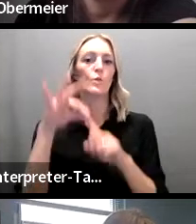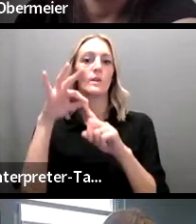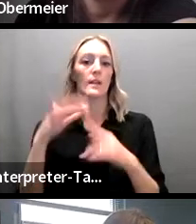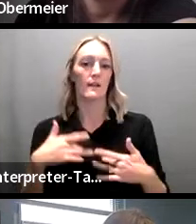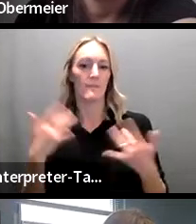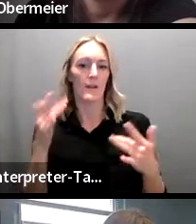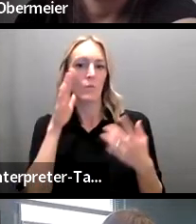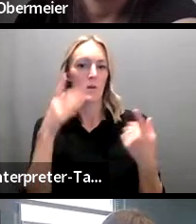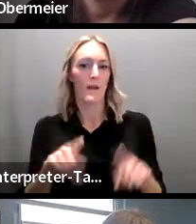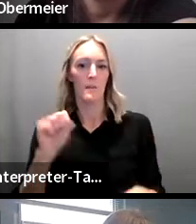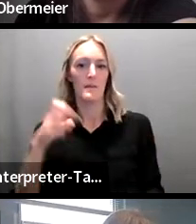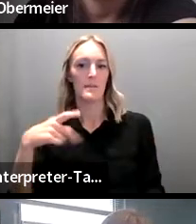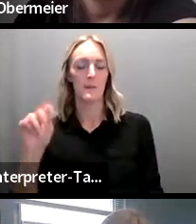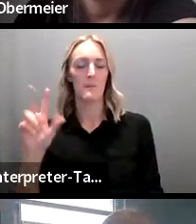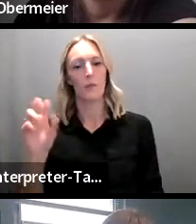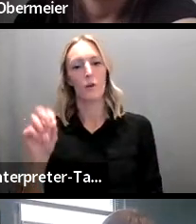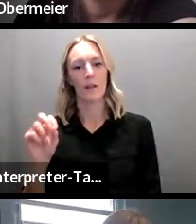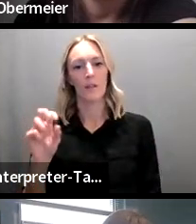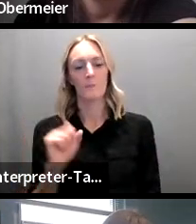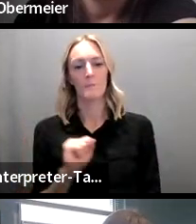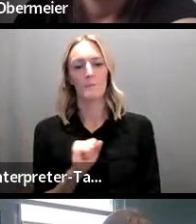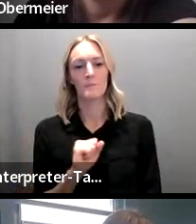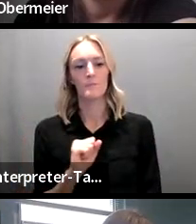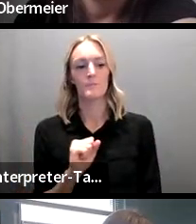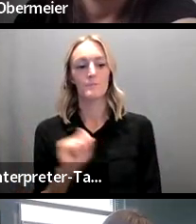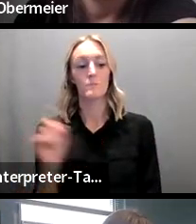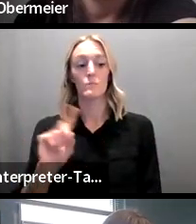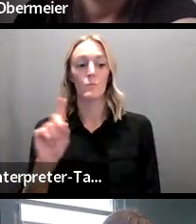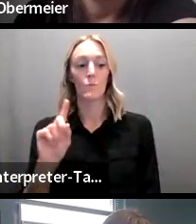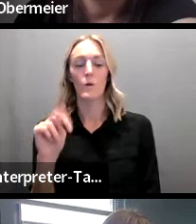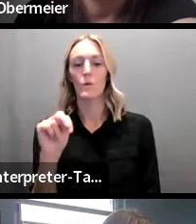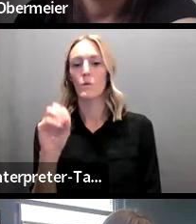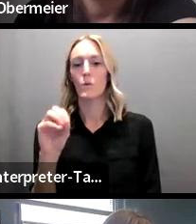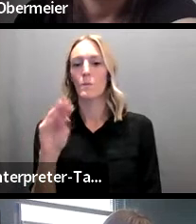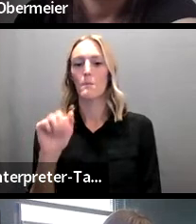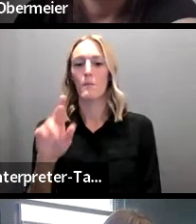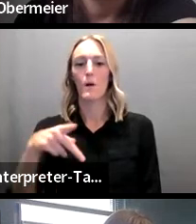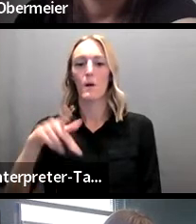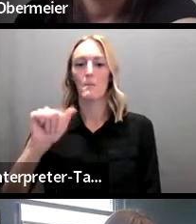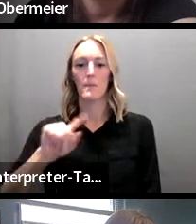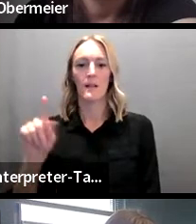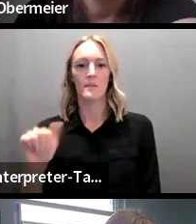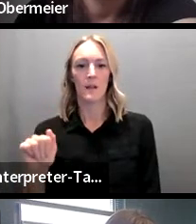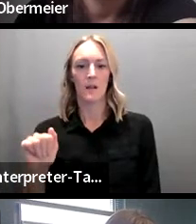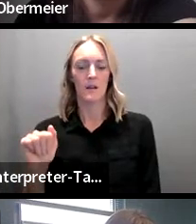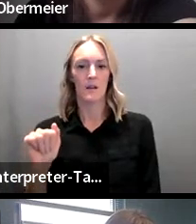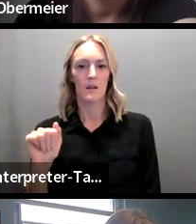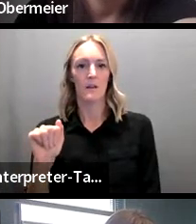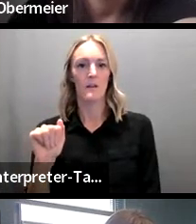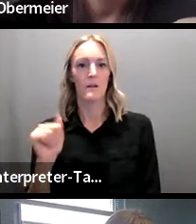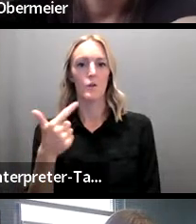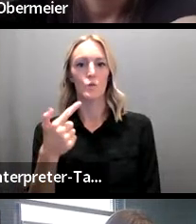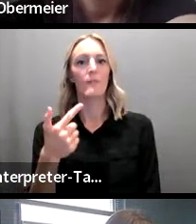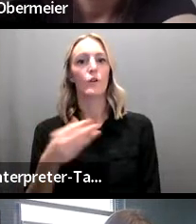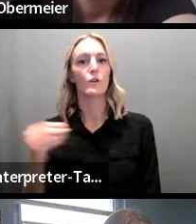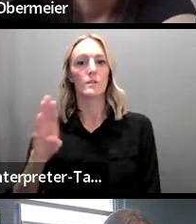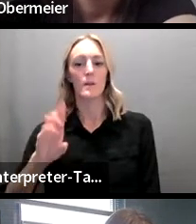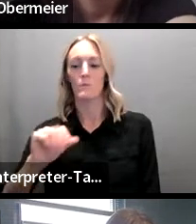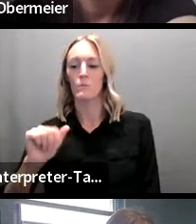happen on September 30th. It'll be at the Nomar Plaza, 21st and Broadway.